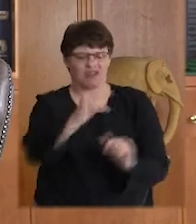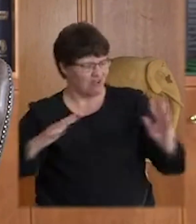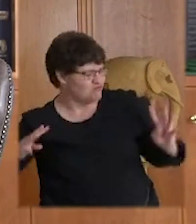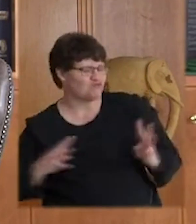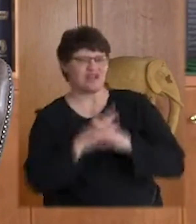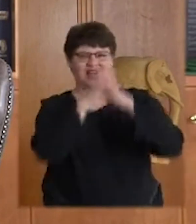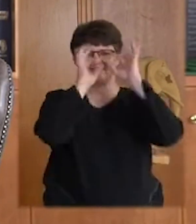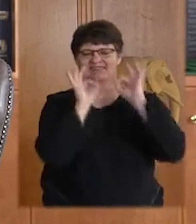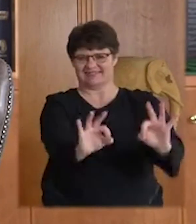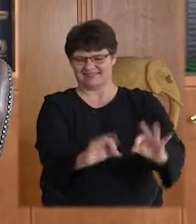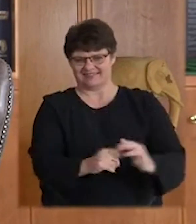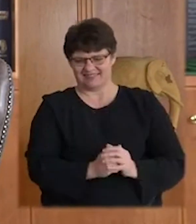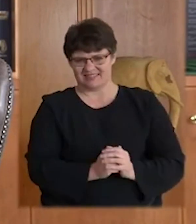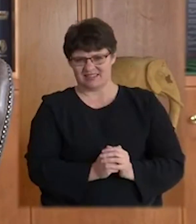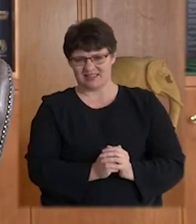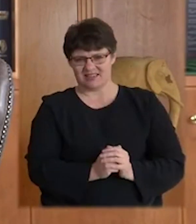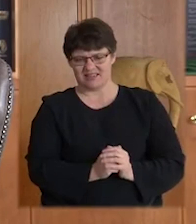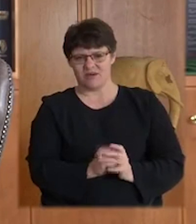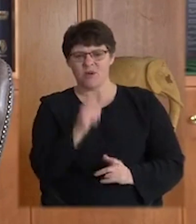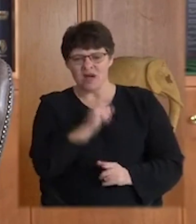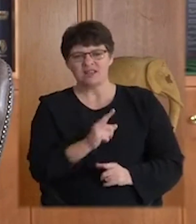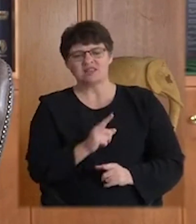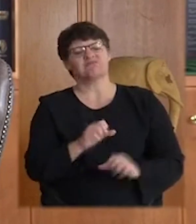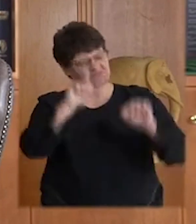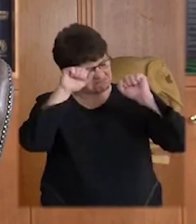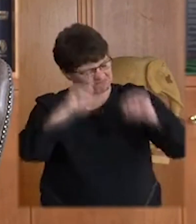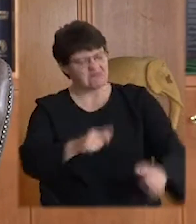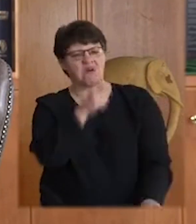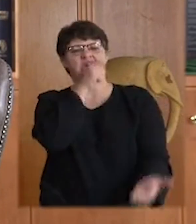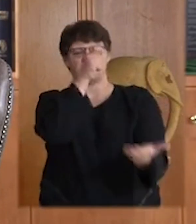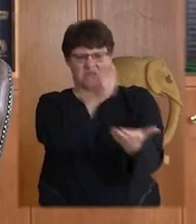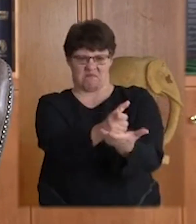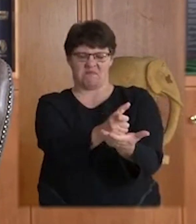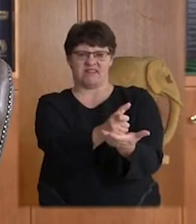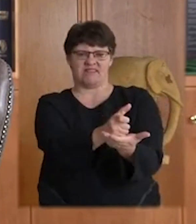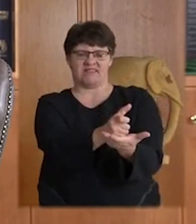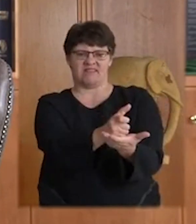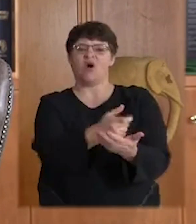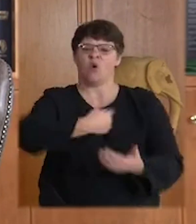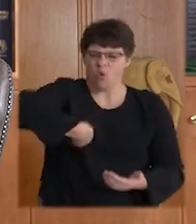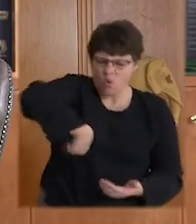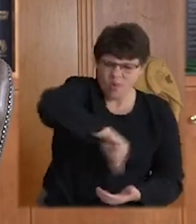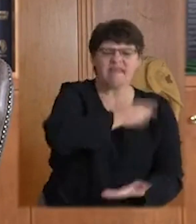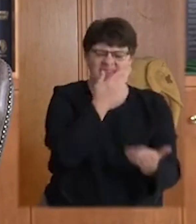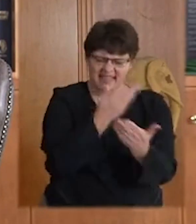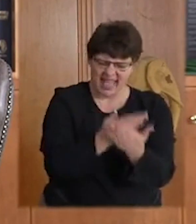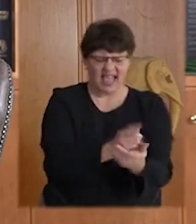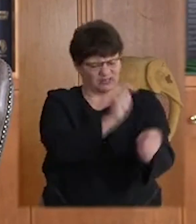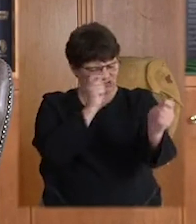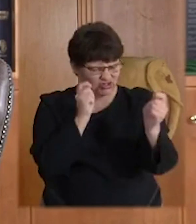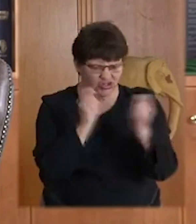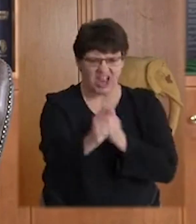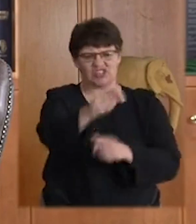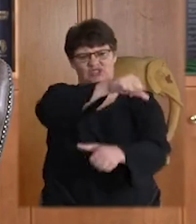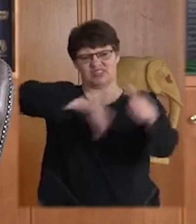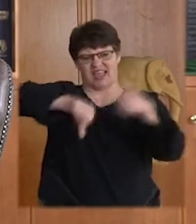crisis to reaffirm our resolve to fundamentally change our society and how